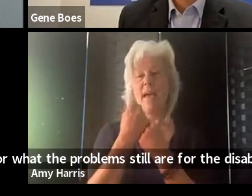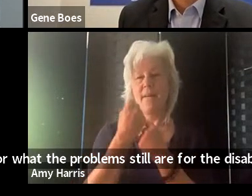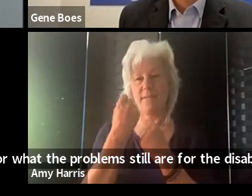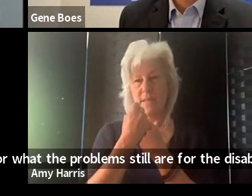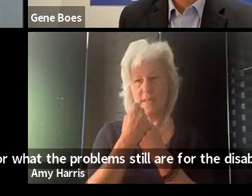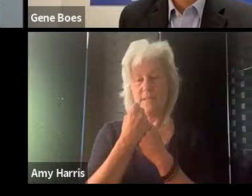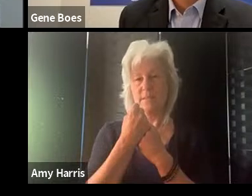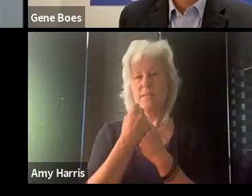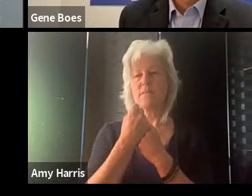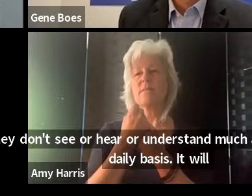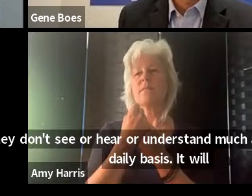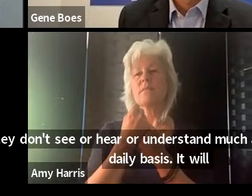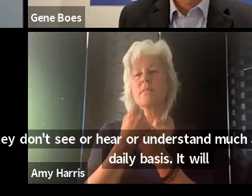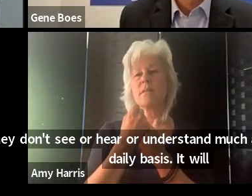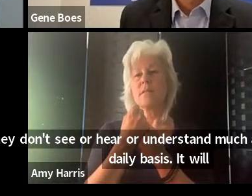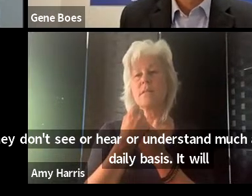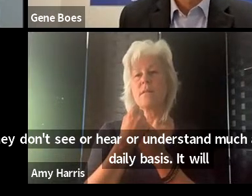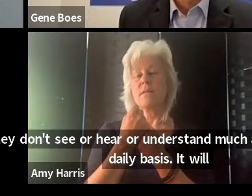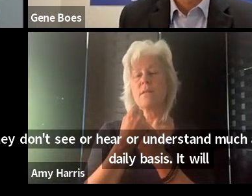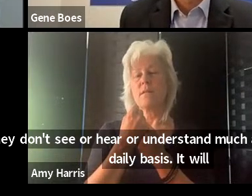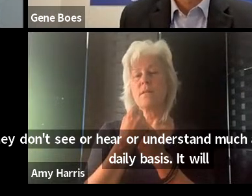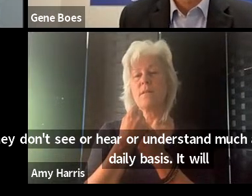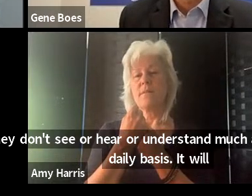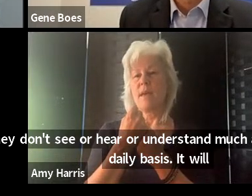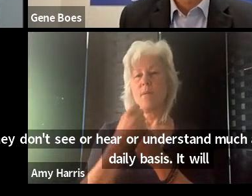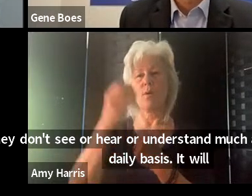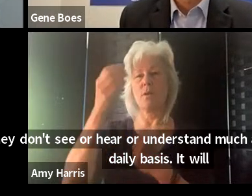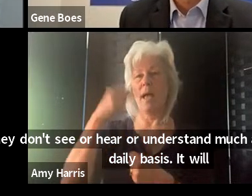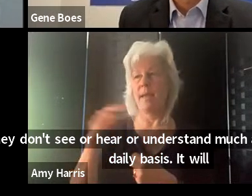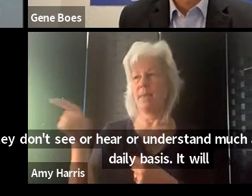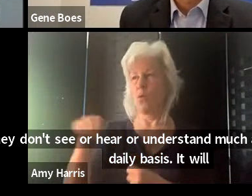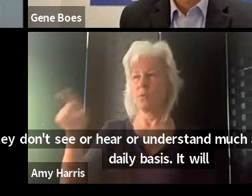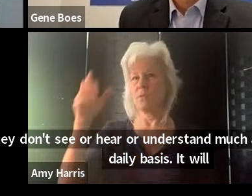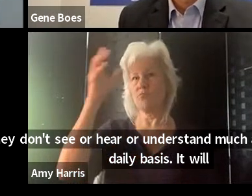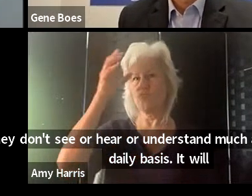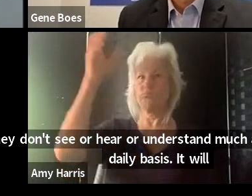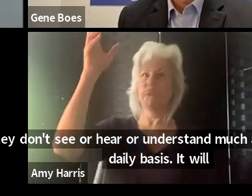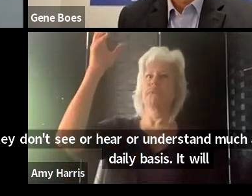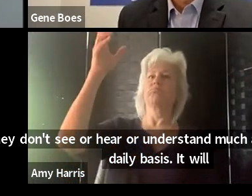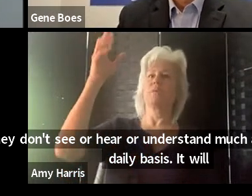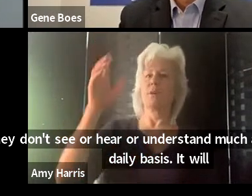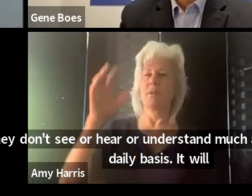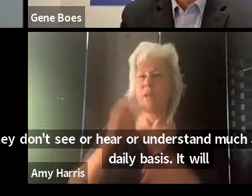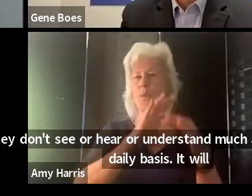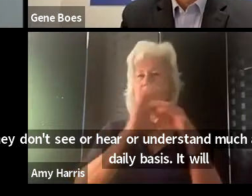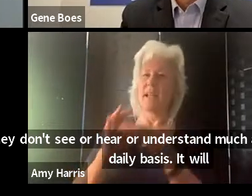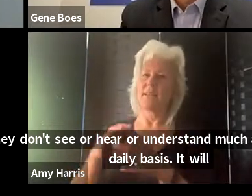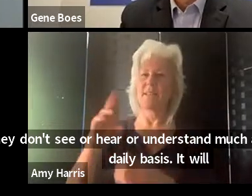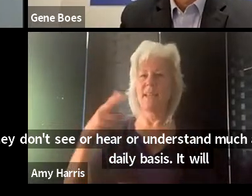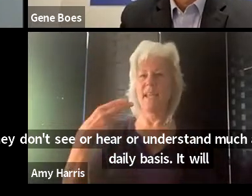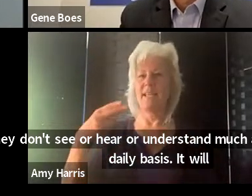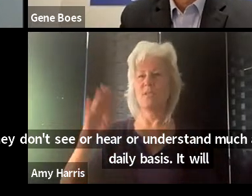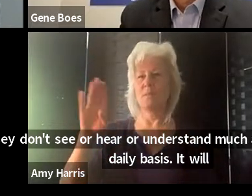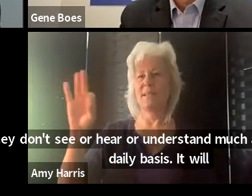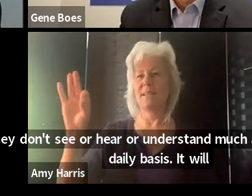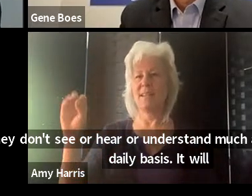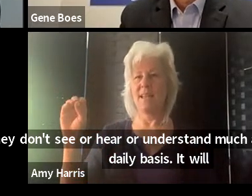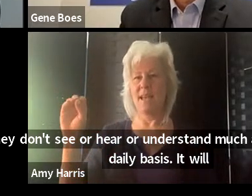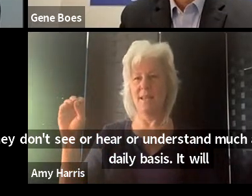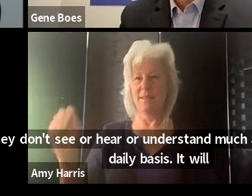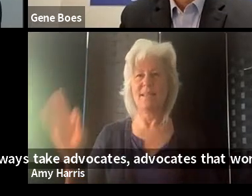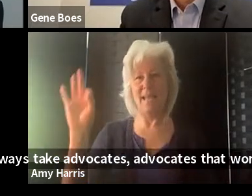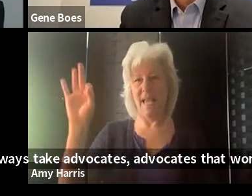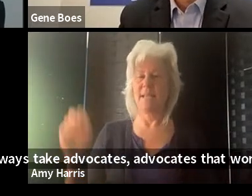advocates that were the geniuses behind House Bill 90 and everything that happened after that. Go for